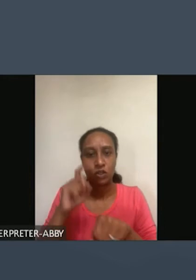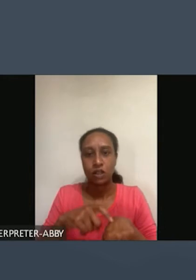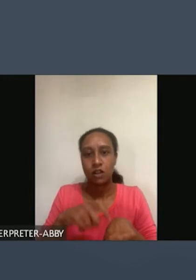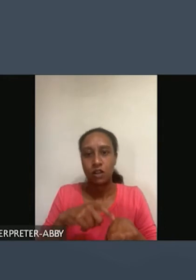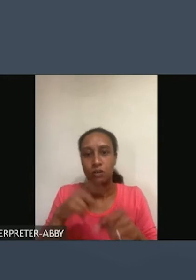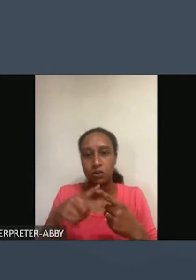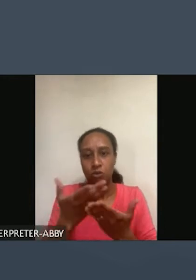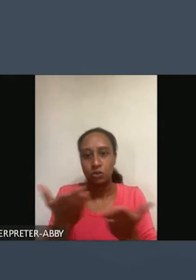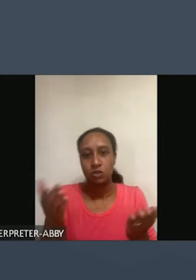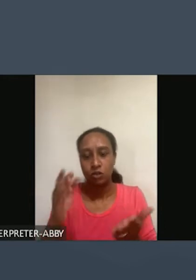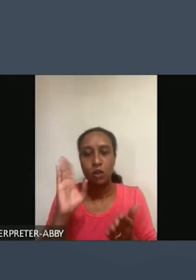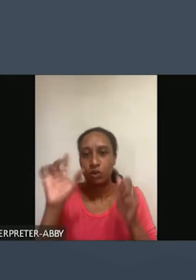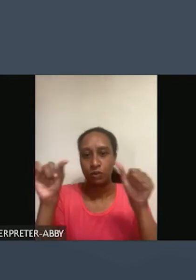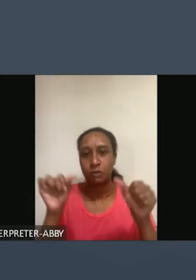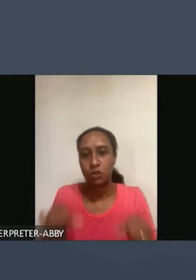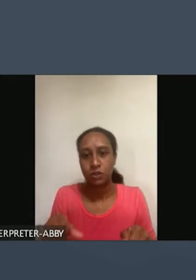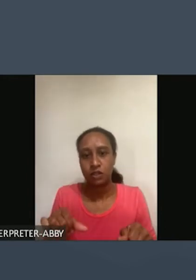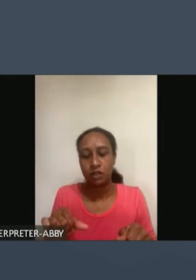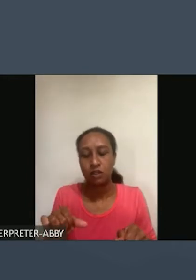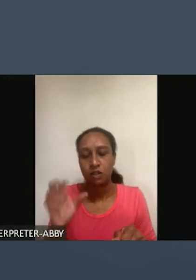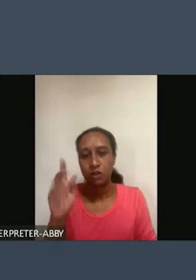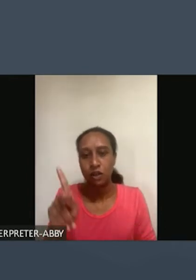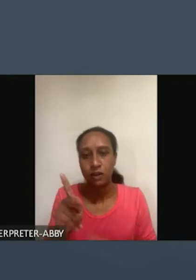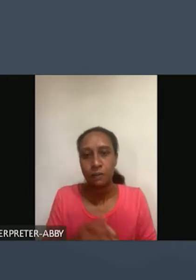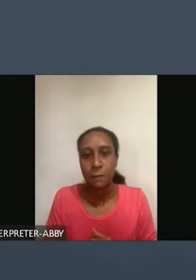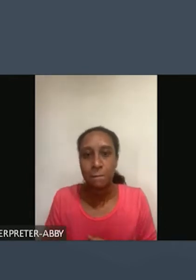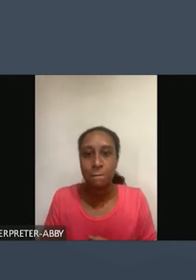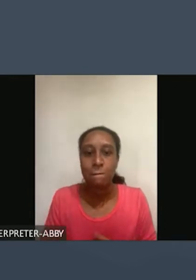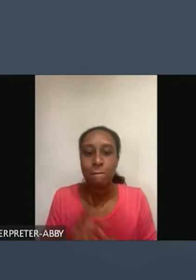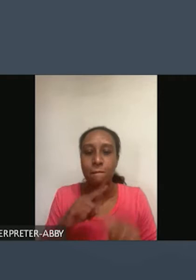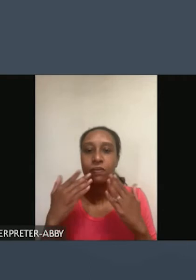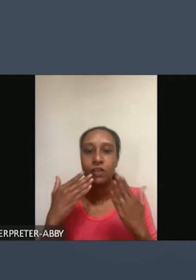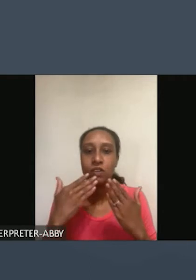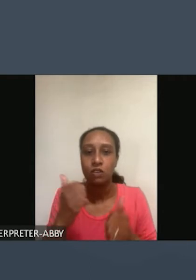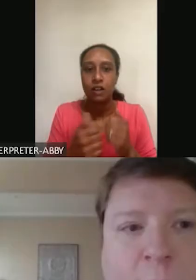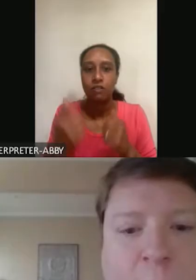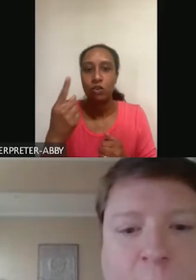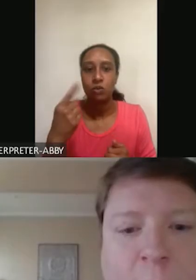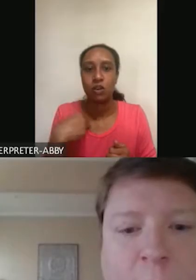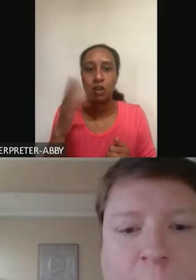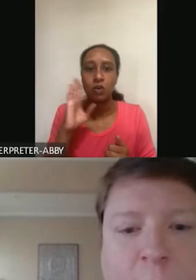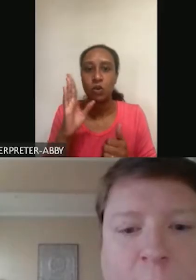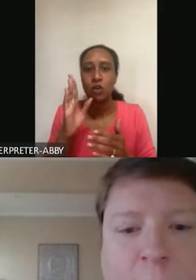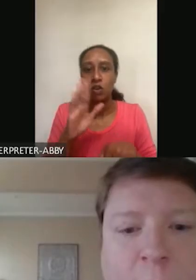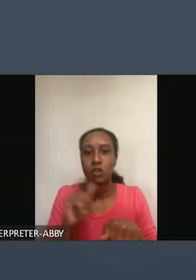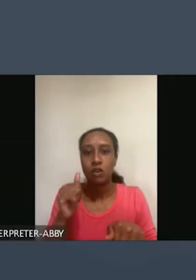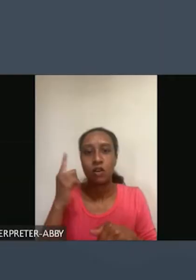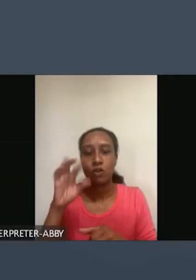it'll be posted as well, okay? But thank you, everyone. I'm gonna call for the